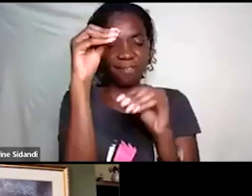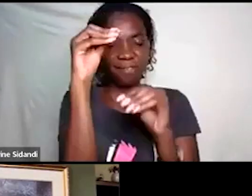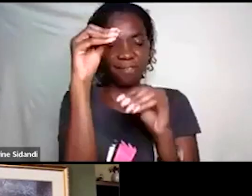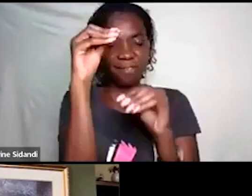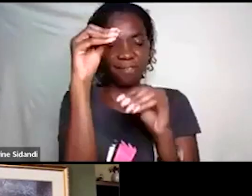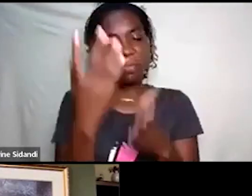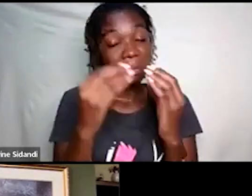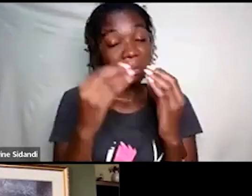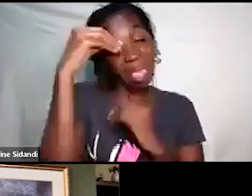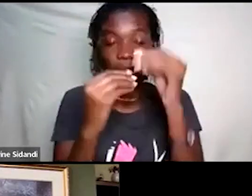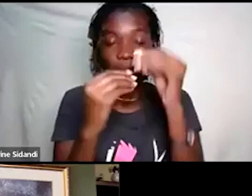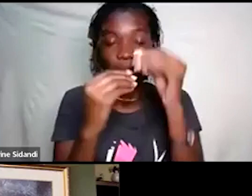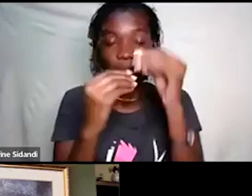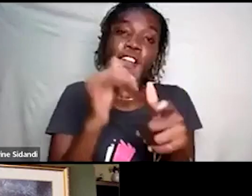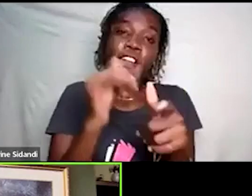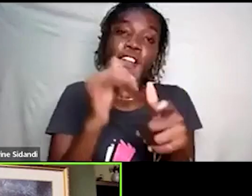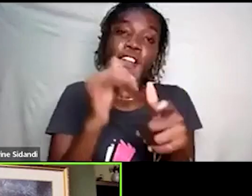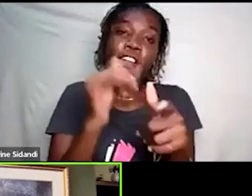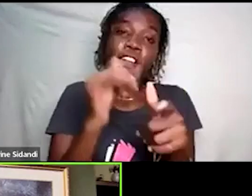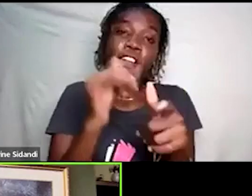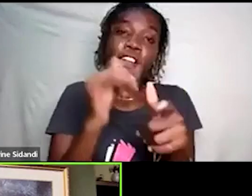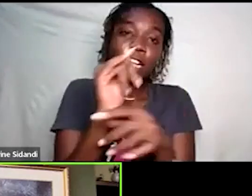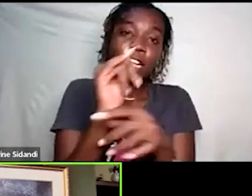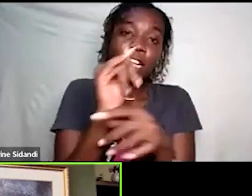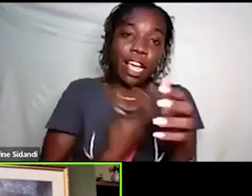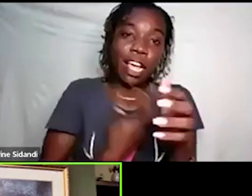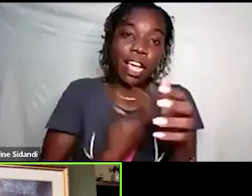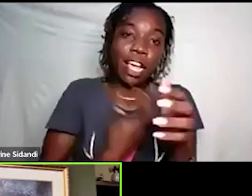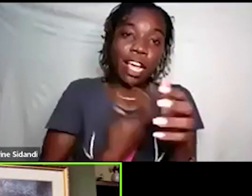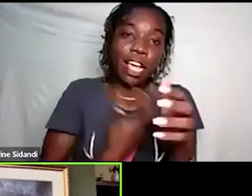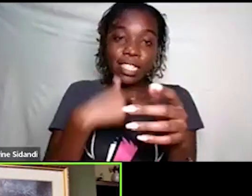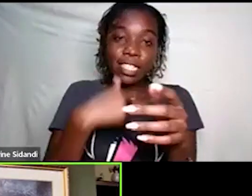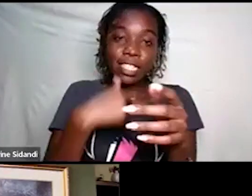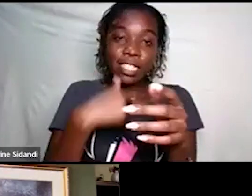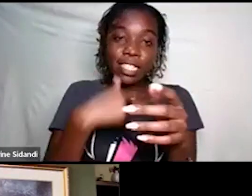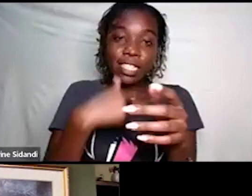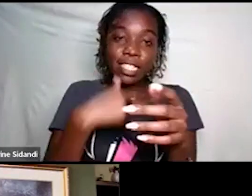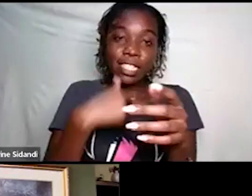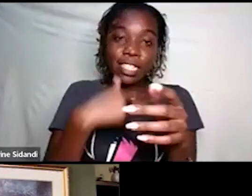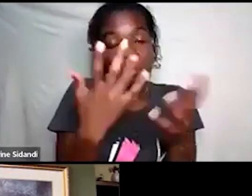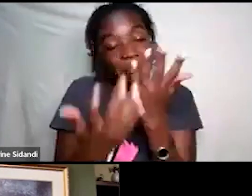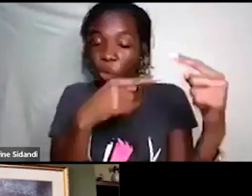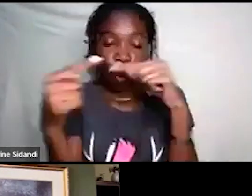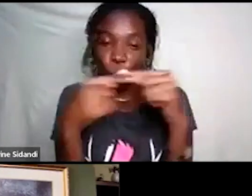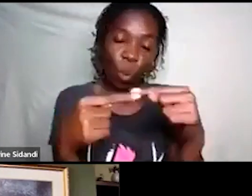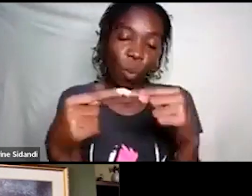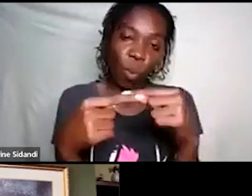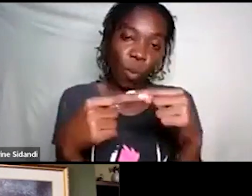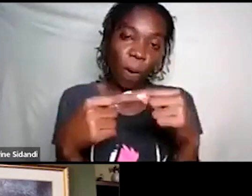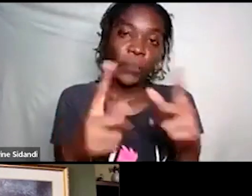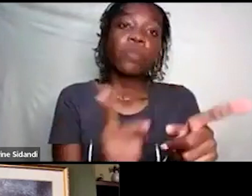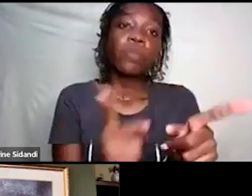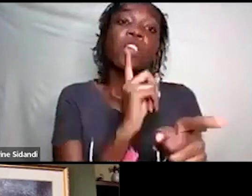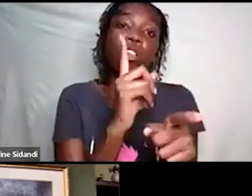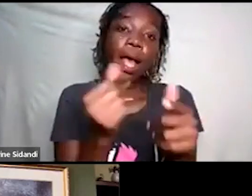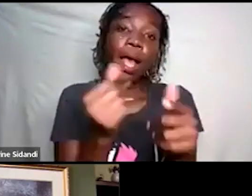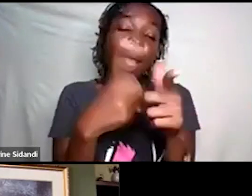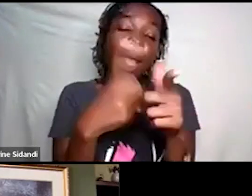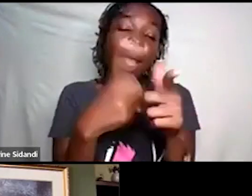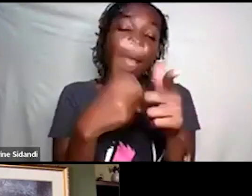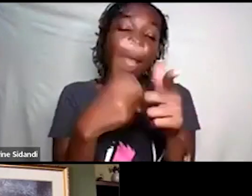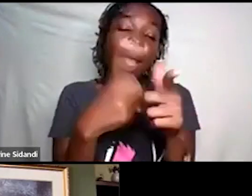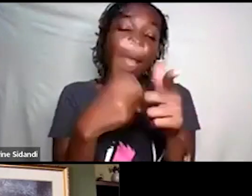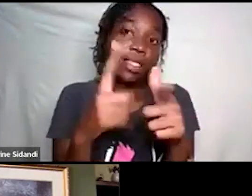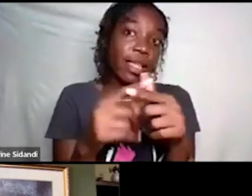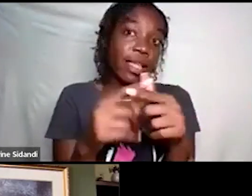fight actually, you see. Yeah. And now here the HR, you had to come in. That's automatic